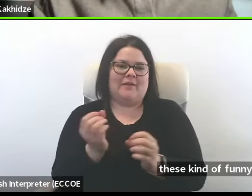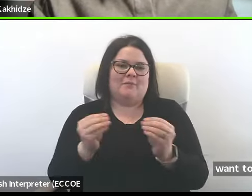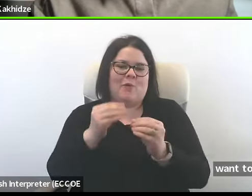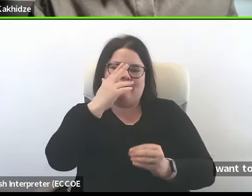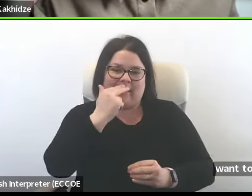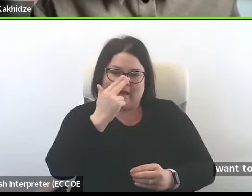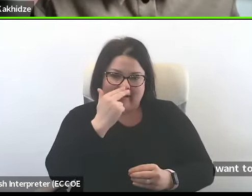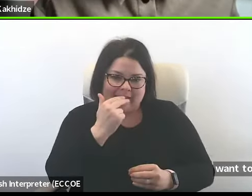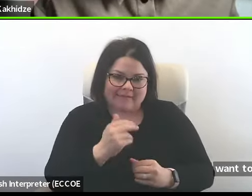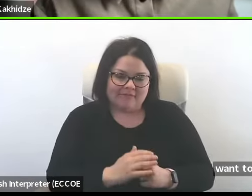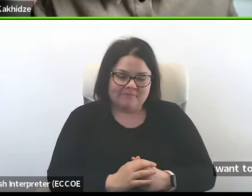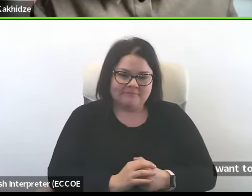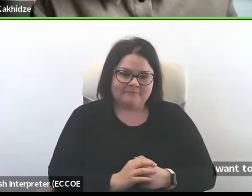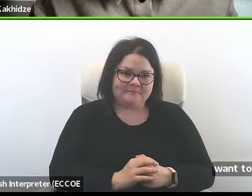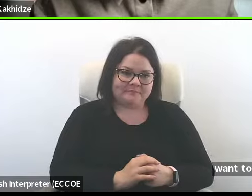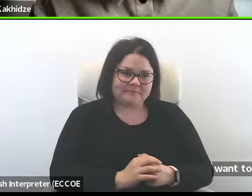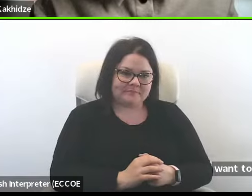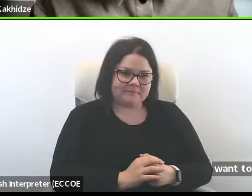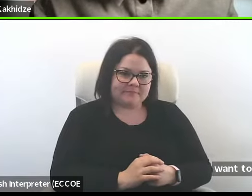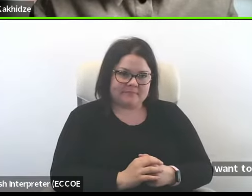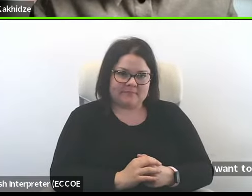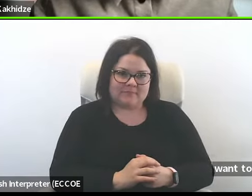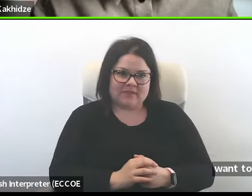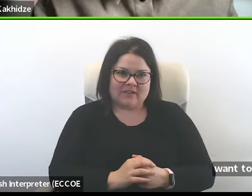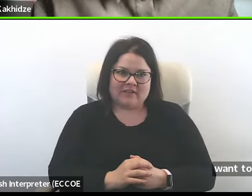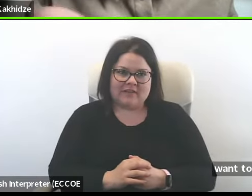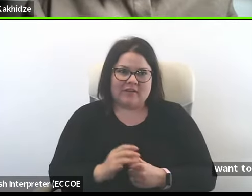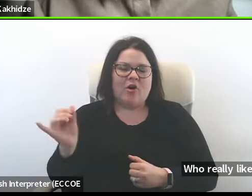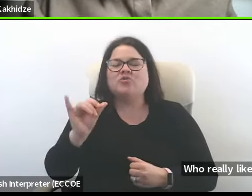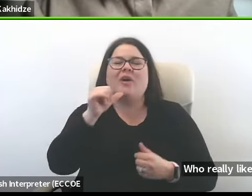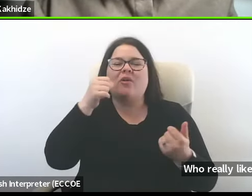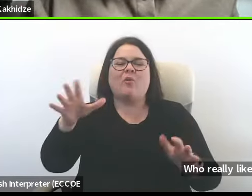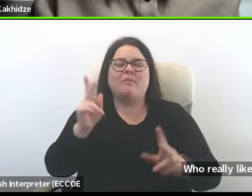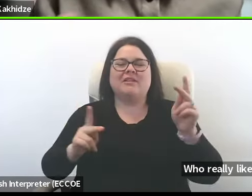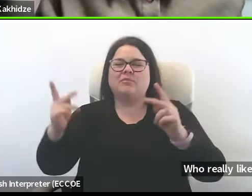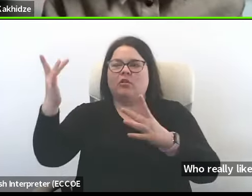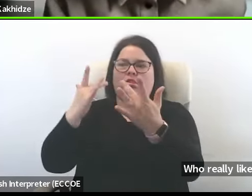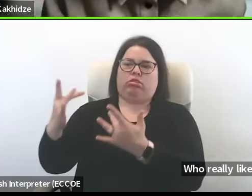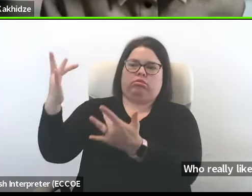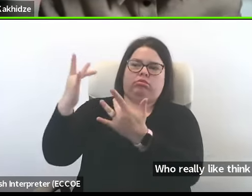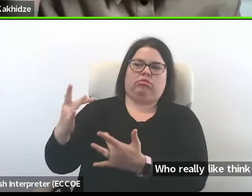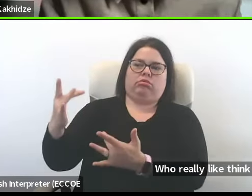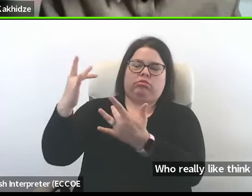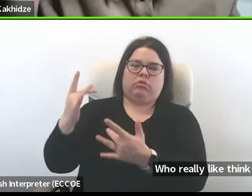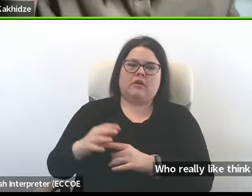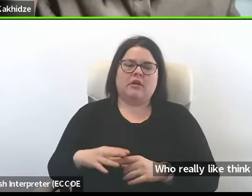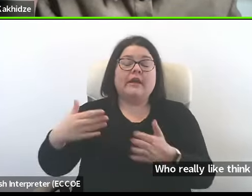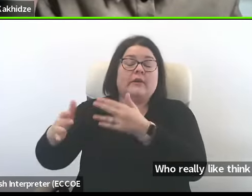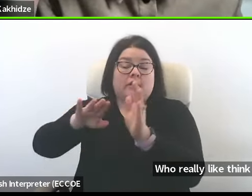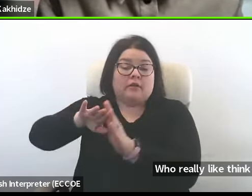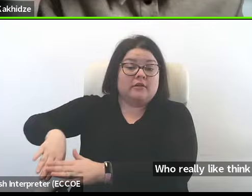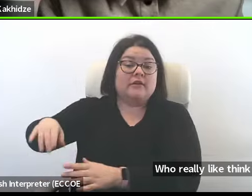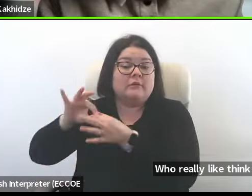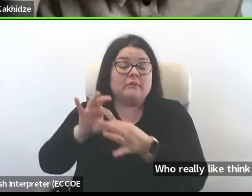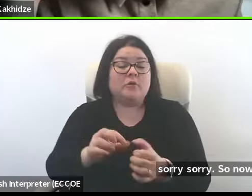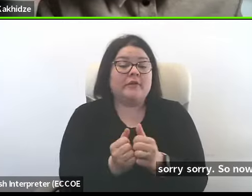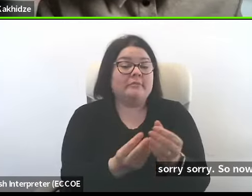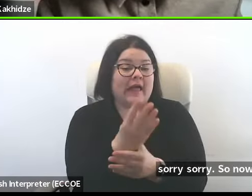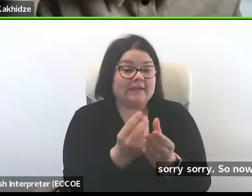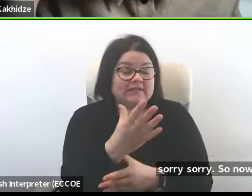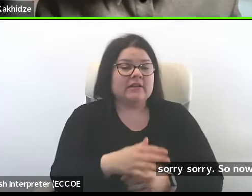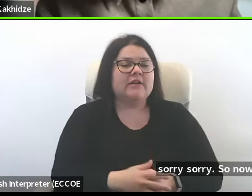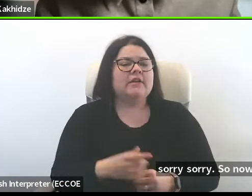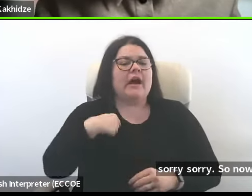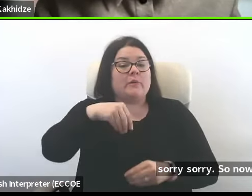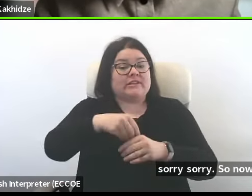who really like think somebody about me, sorry, sorry, sorry. So now the plants, when I was sitting in the cellar, and all the time I was